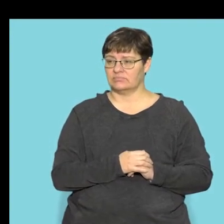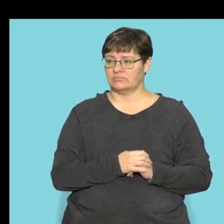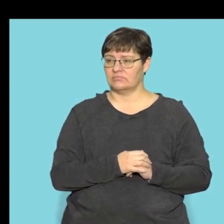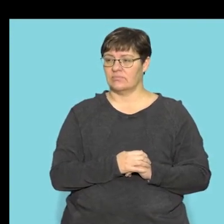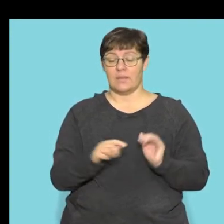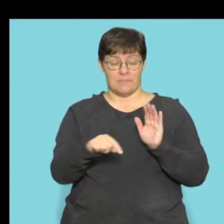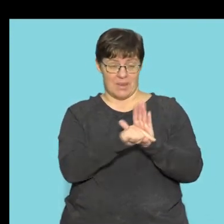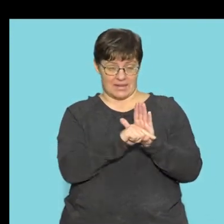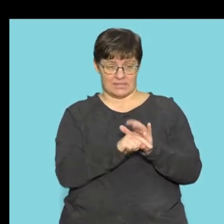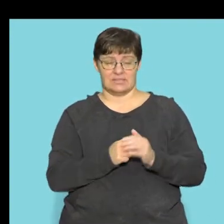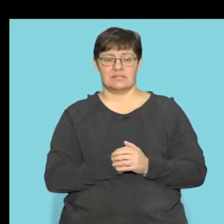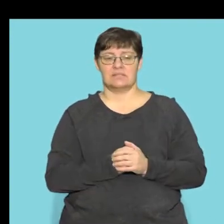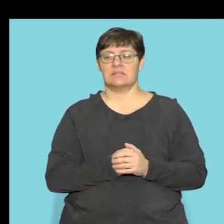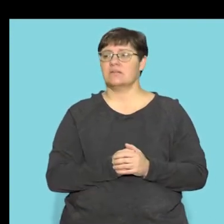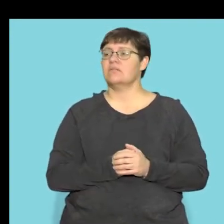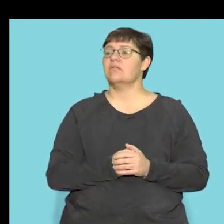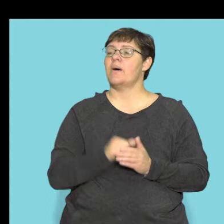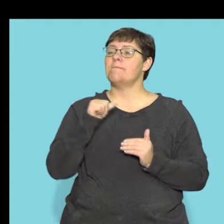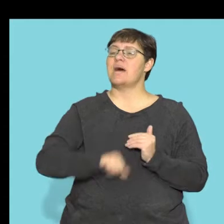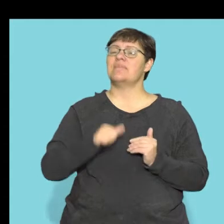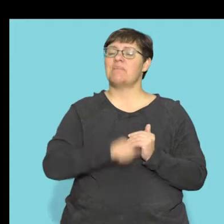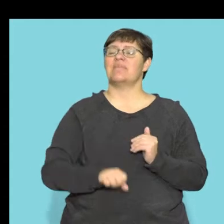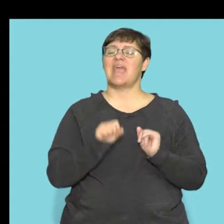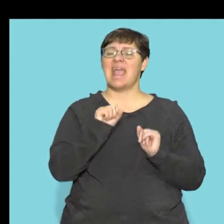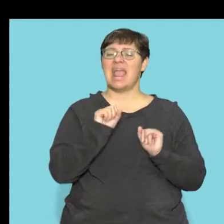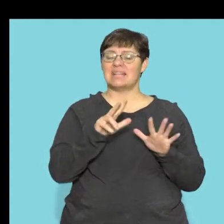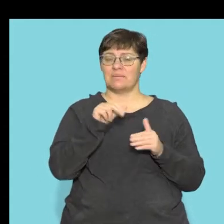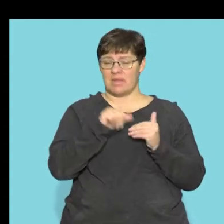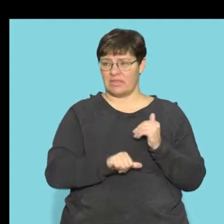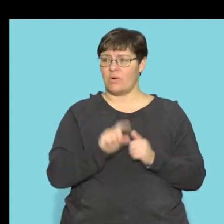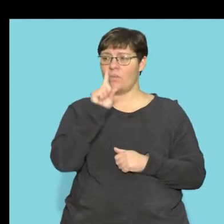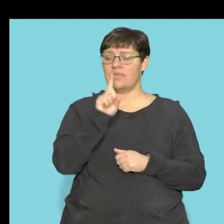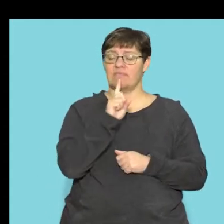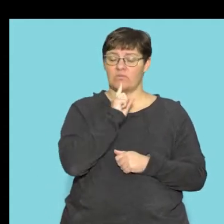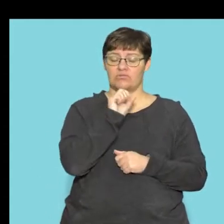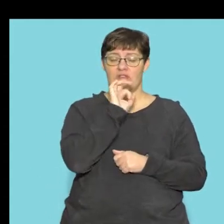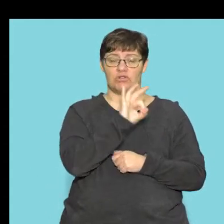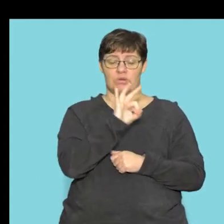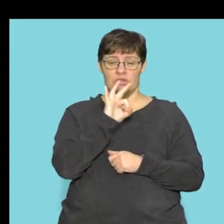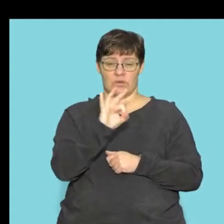and 67 cents minus monthly payment for 18 months will be